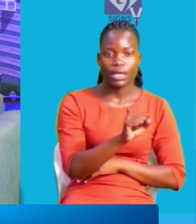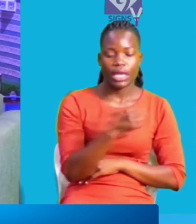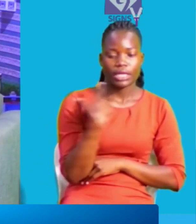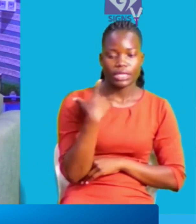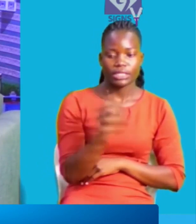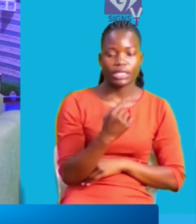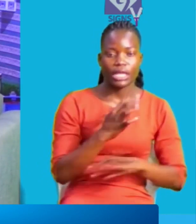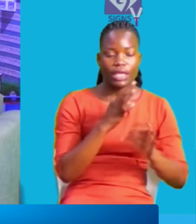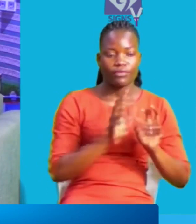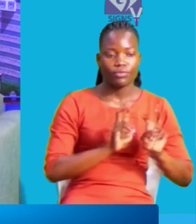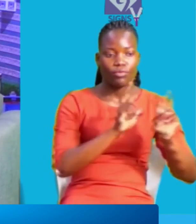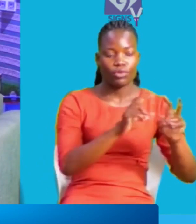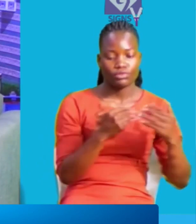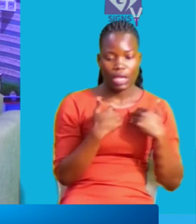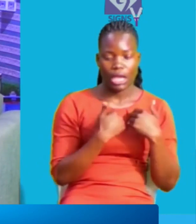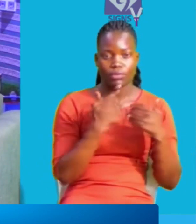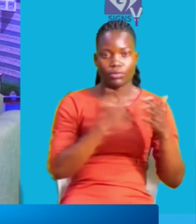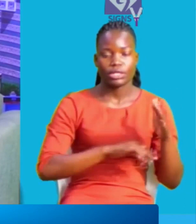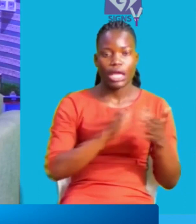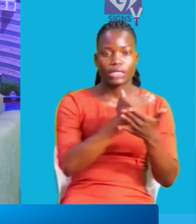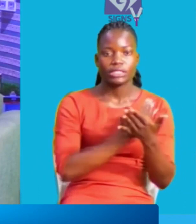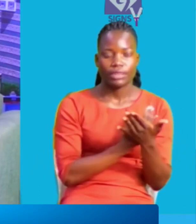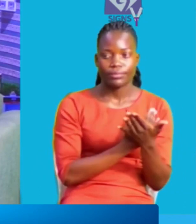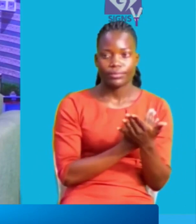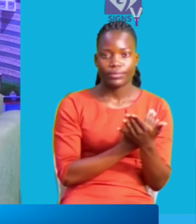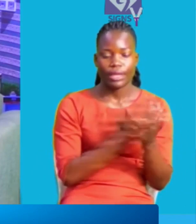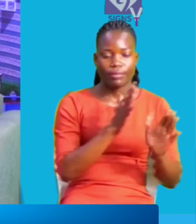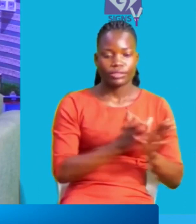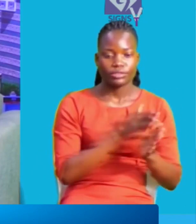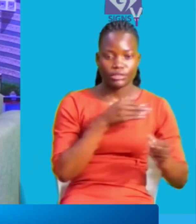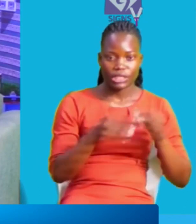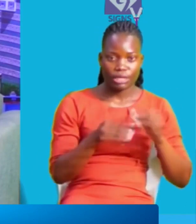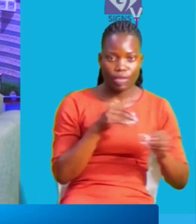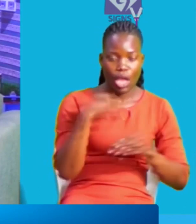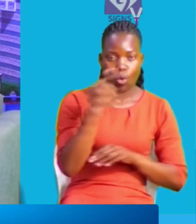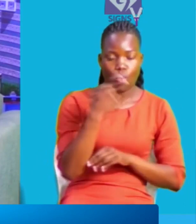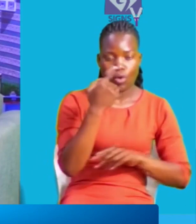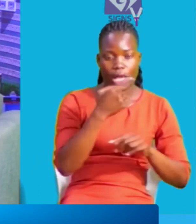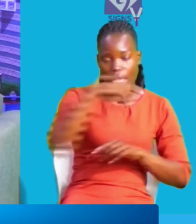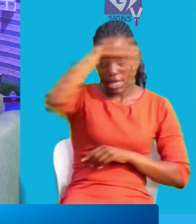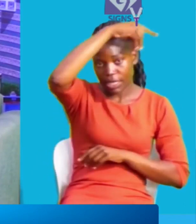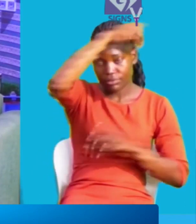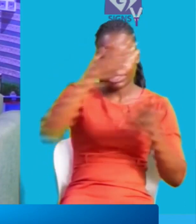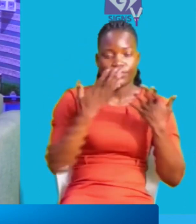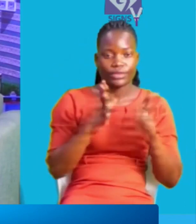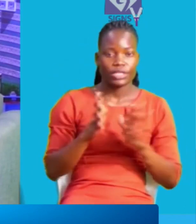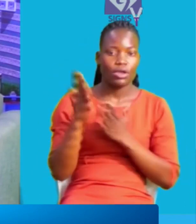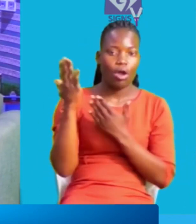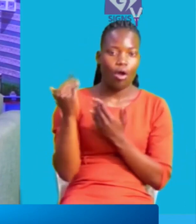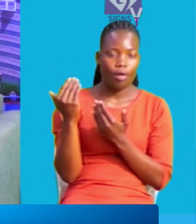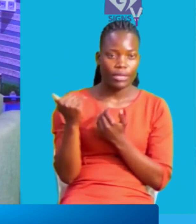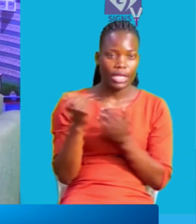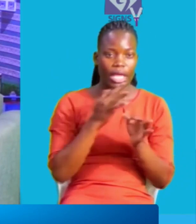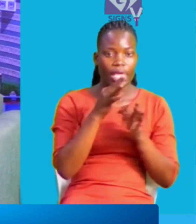Yes. Recently, you come on, we watch, we have some persons with disability who are going to do in NYS. Yeah.